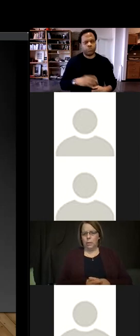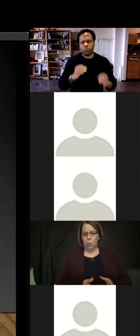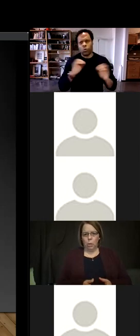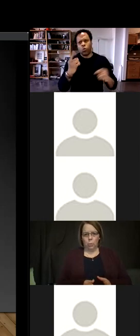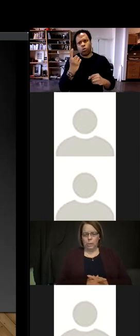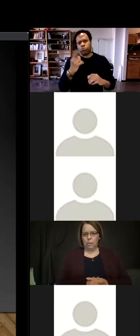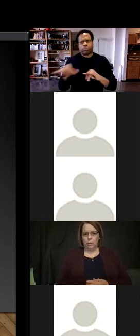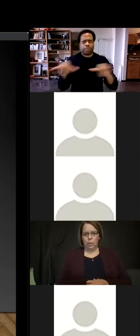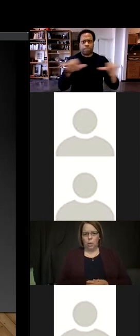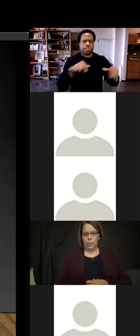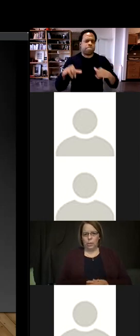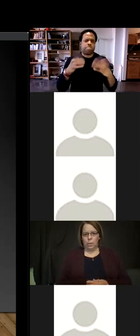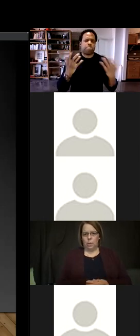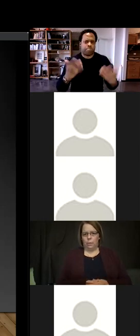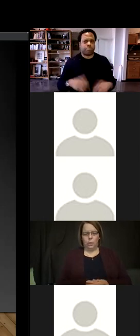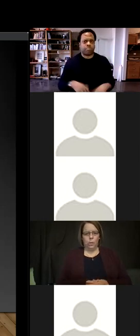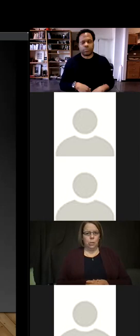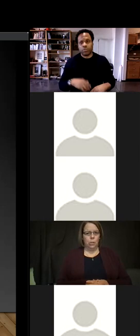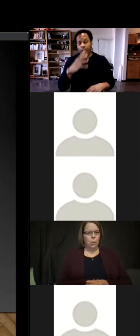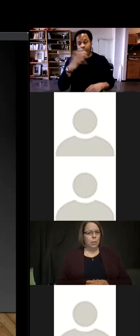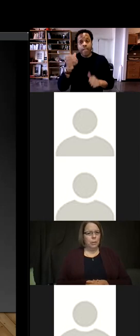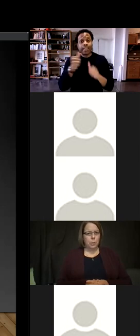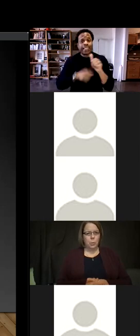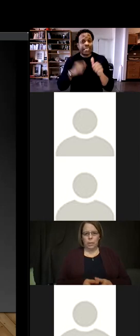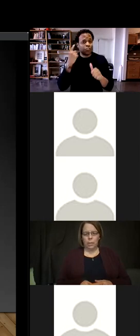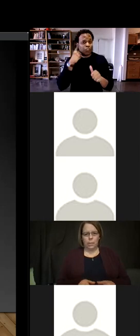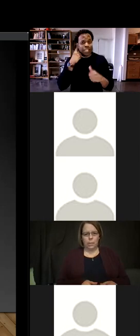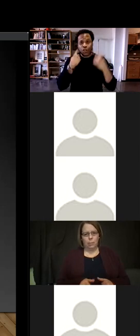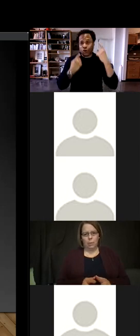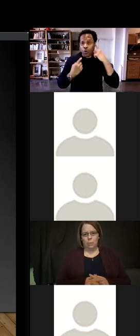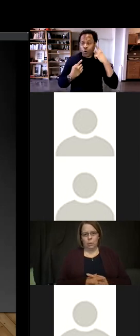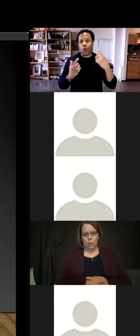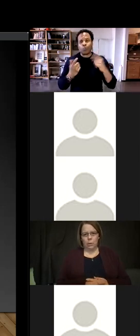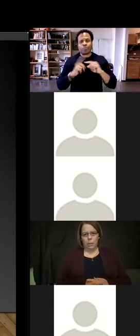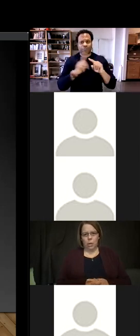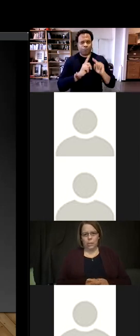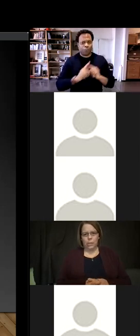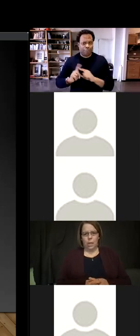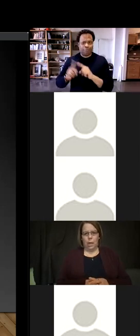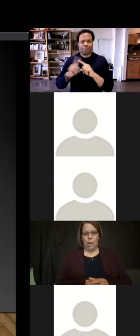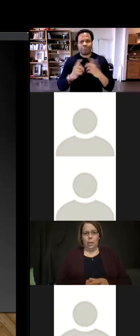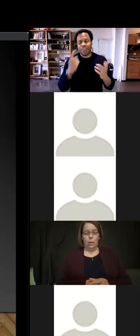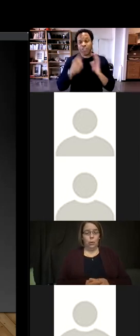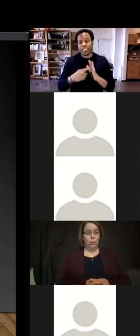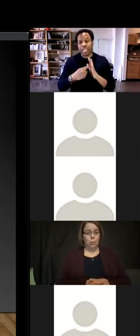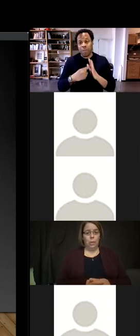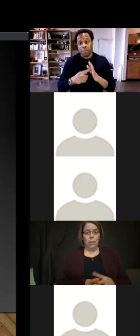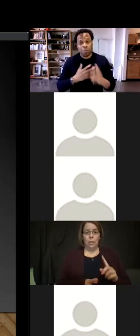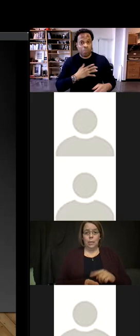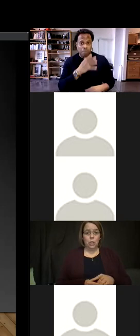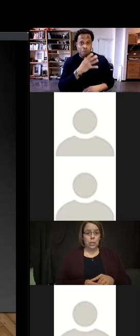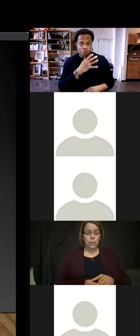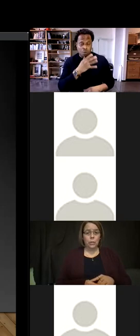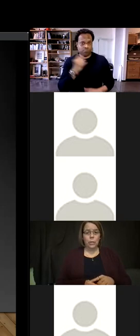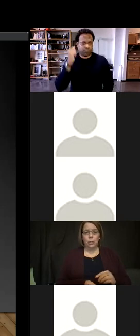and they struggle with some hearing loss. There's nobody that's really at the same level of hearing loss. And it could be